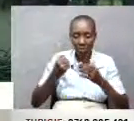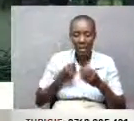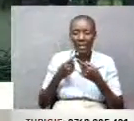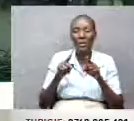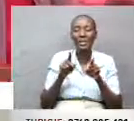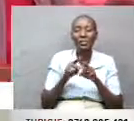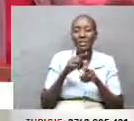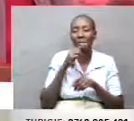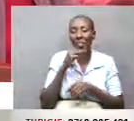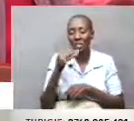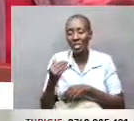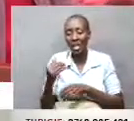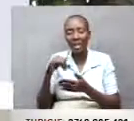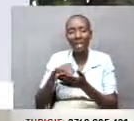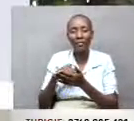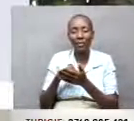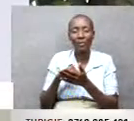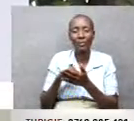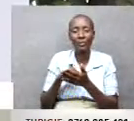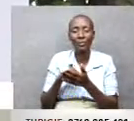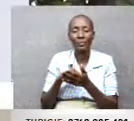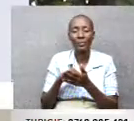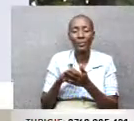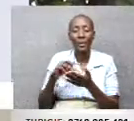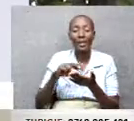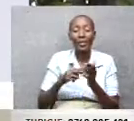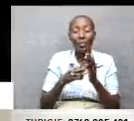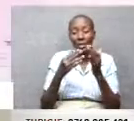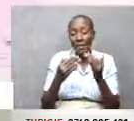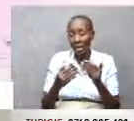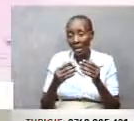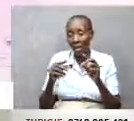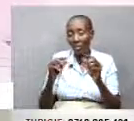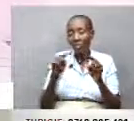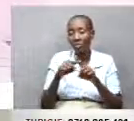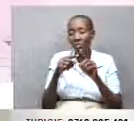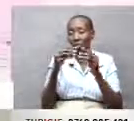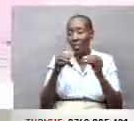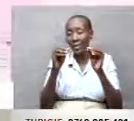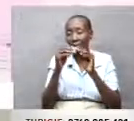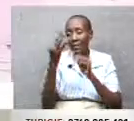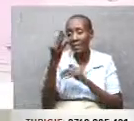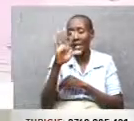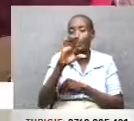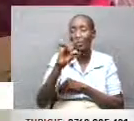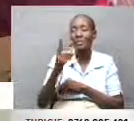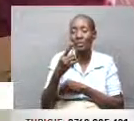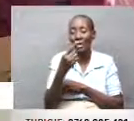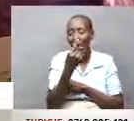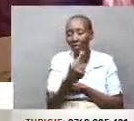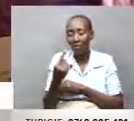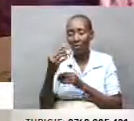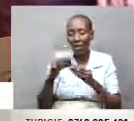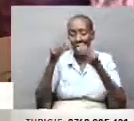child. Yes. Mradi huu aidha umegharimu serikali kiasi cha shilingi 1,035 kwa kila mwanafunzi. Vile